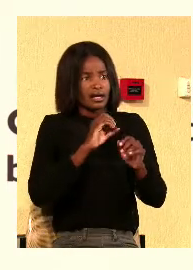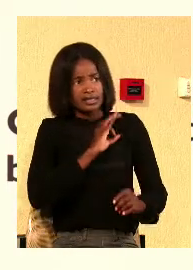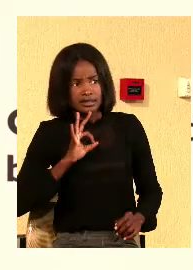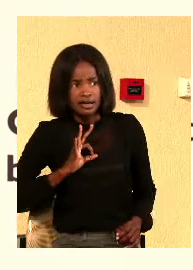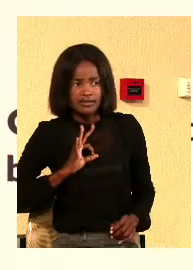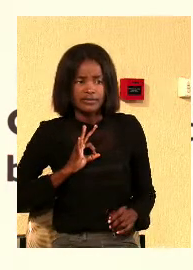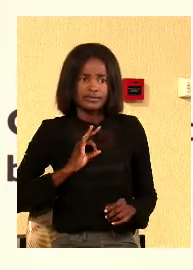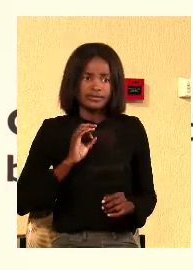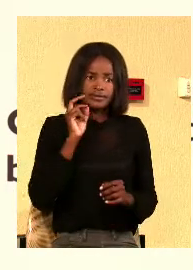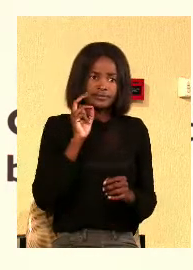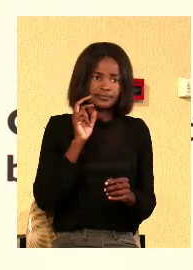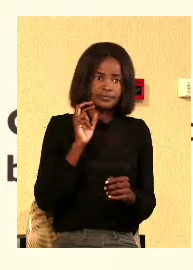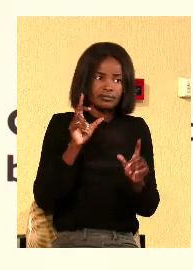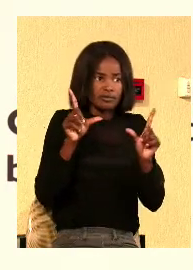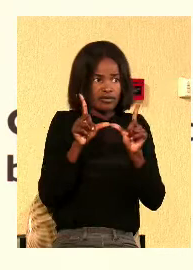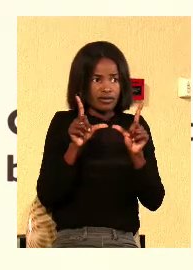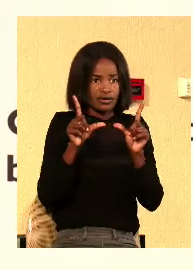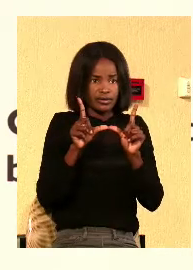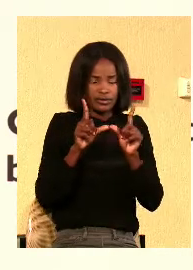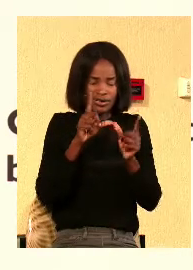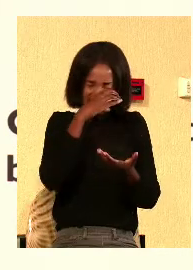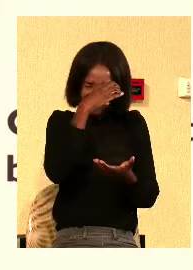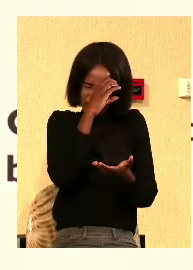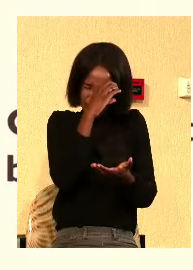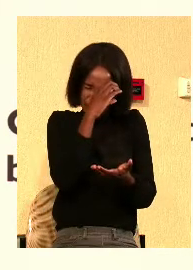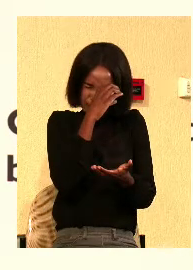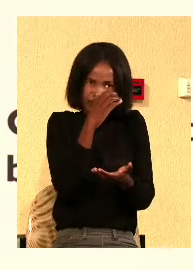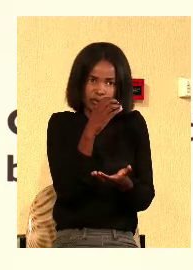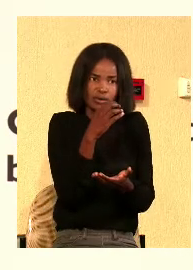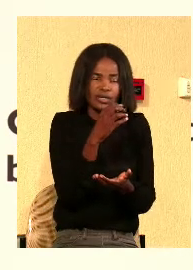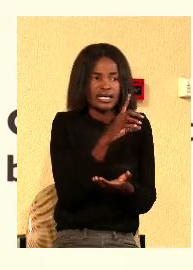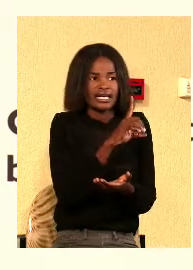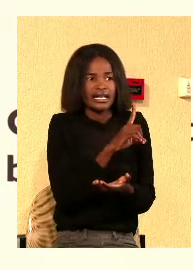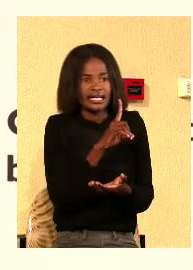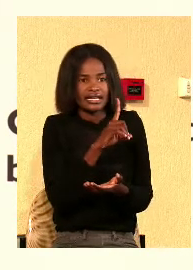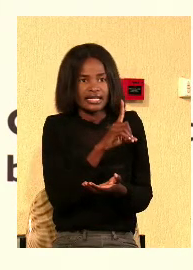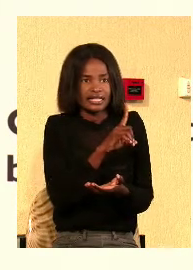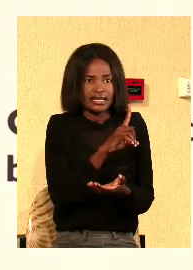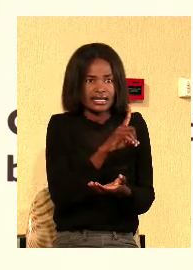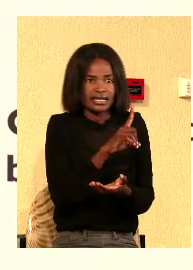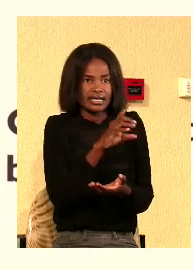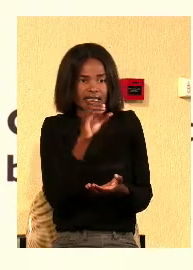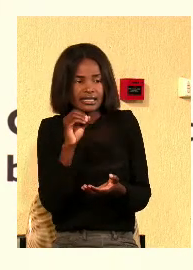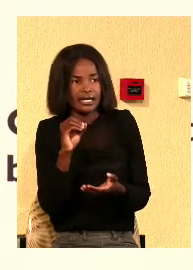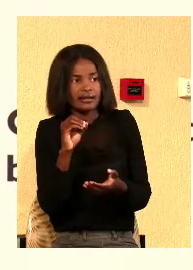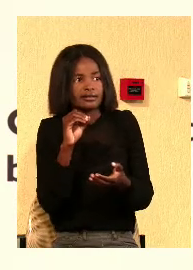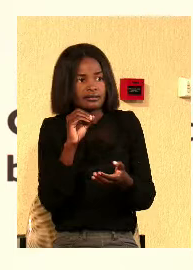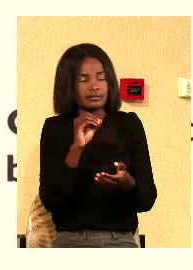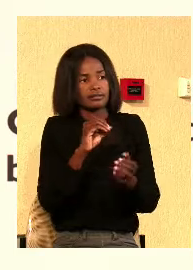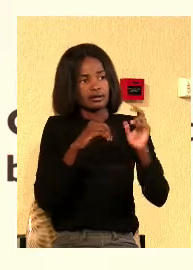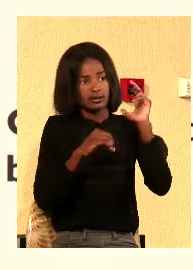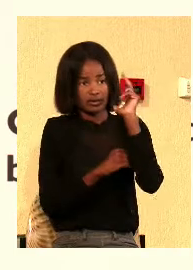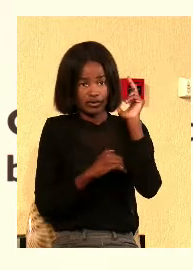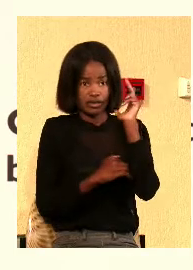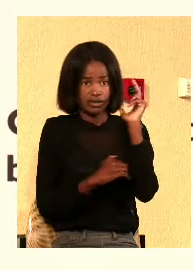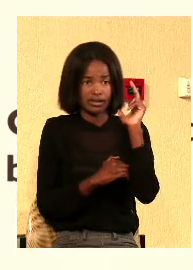at the moment within Windhoek Central Lab, we have about 10 medical scientists who